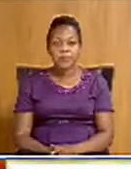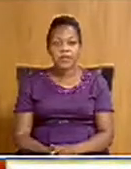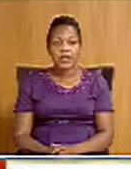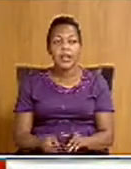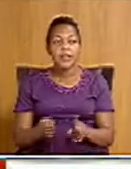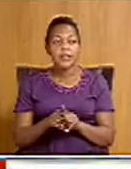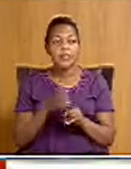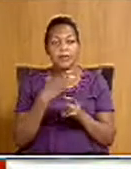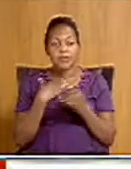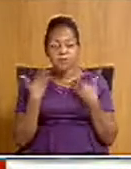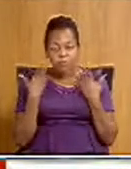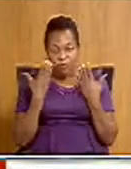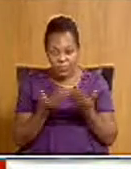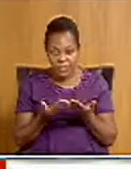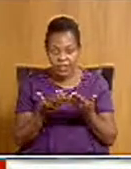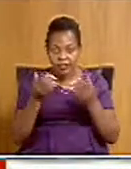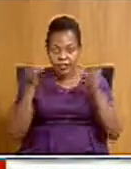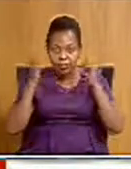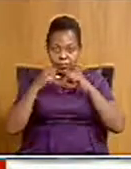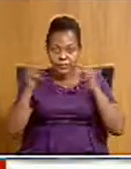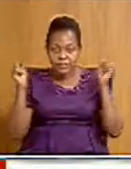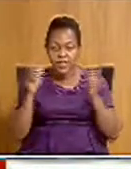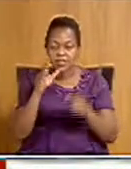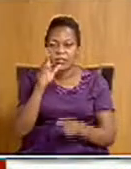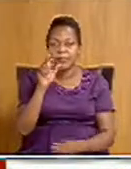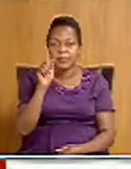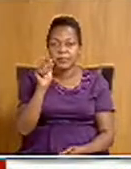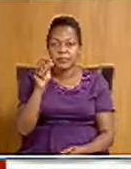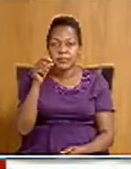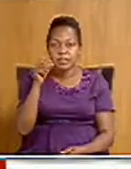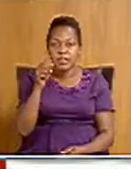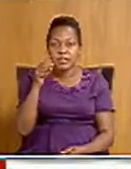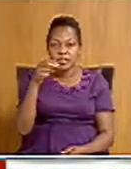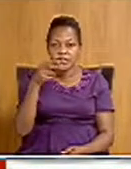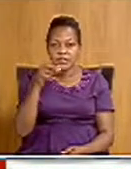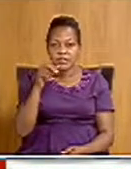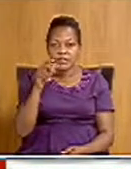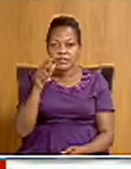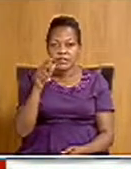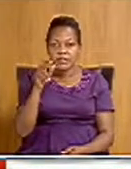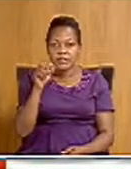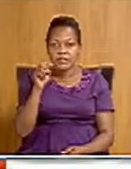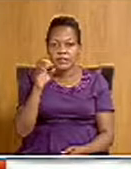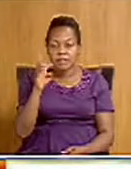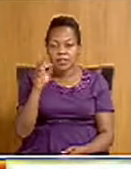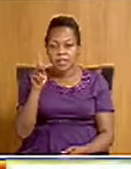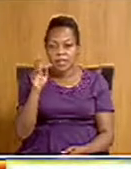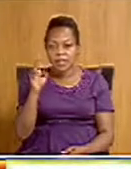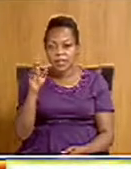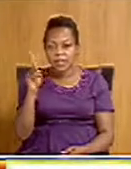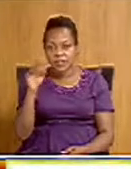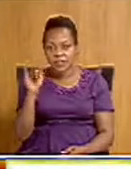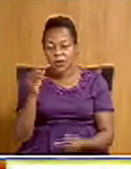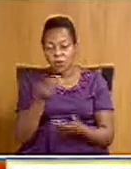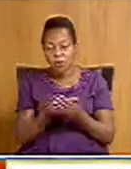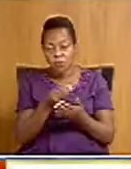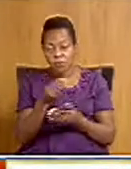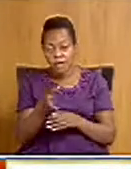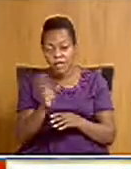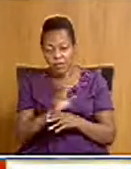Nataka kushukuru His Excellency Tshisekedi, wanaruhusu sukari yetu Congo.